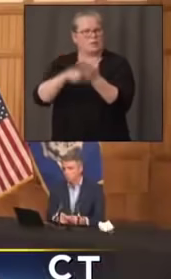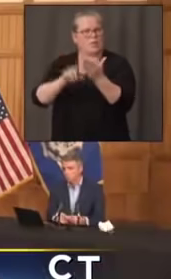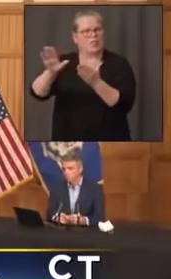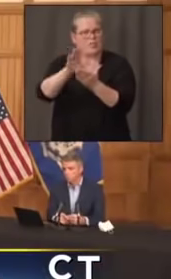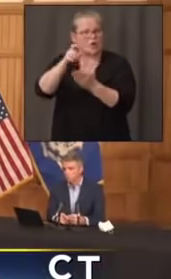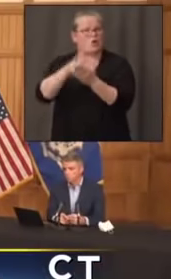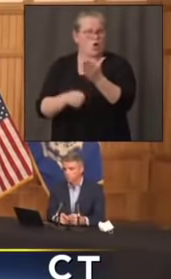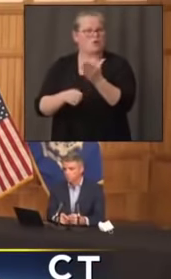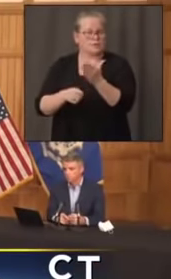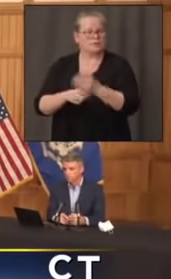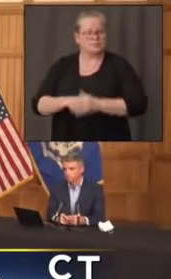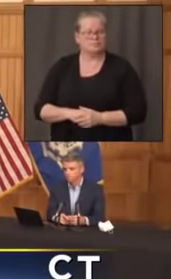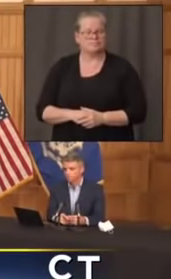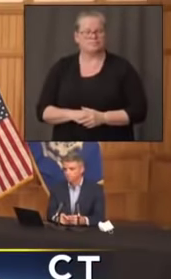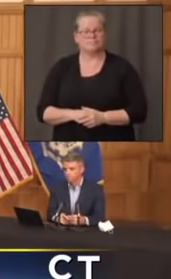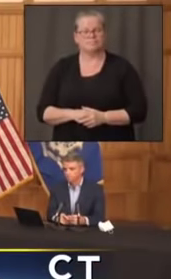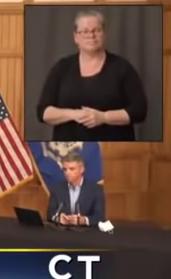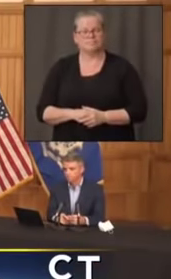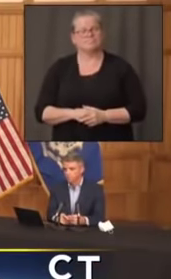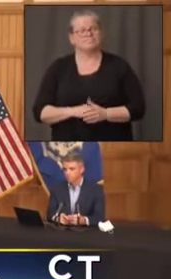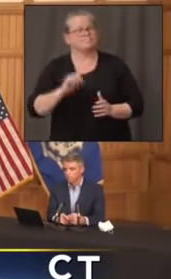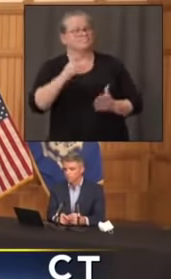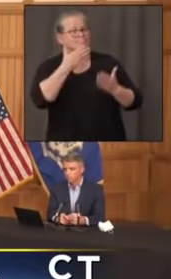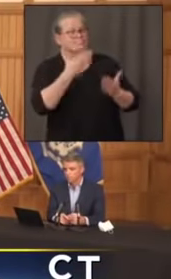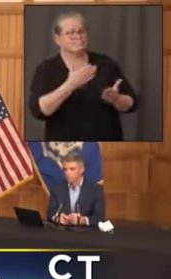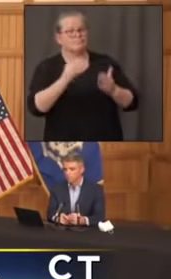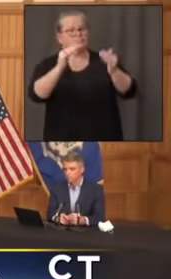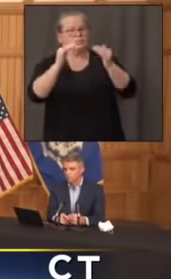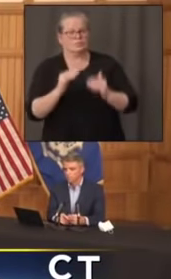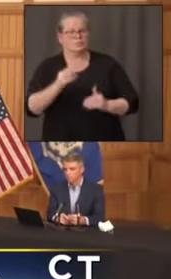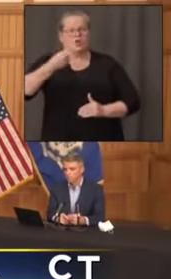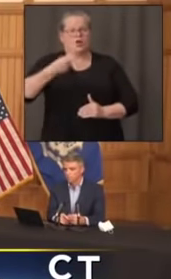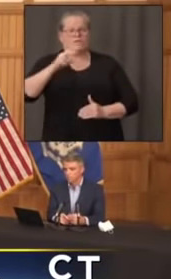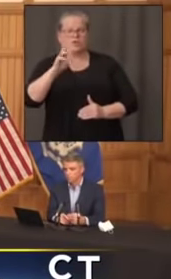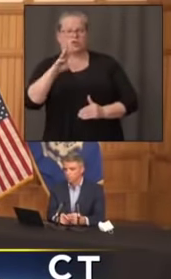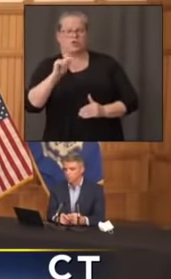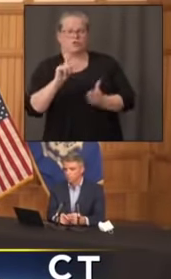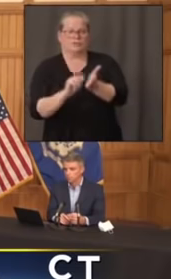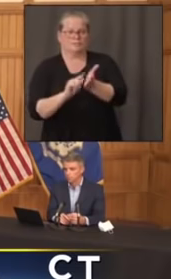Okay, thank you very much. Thank you. The Hartford Current.